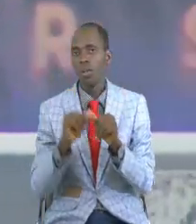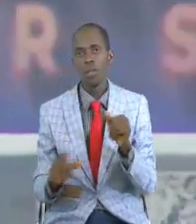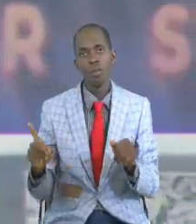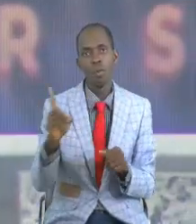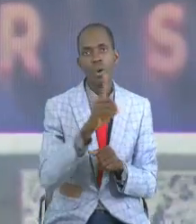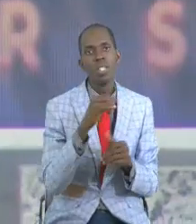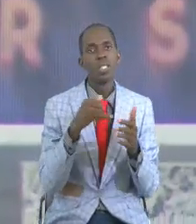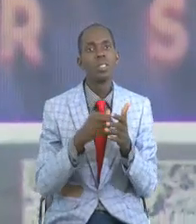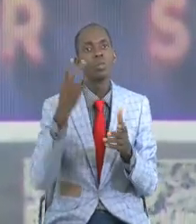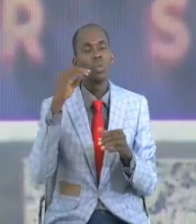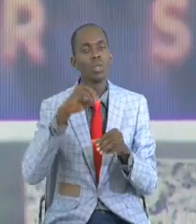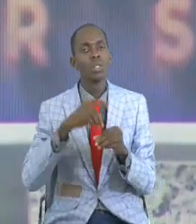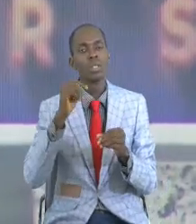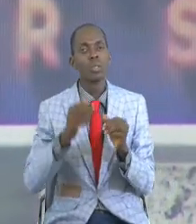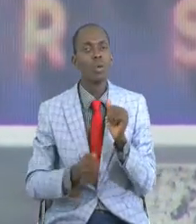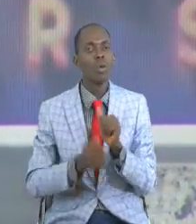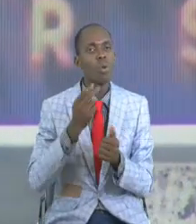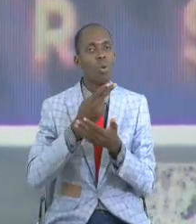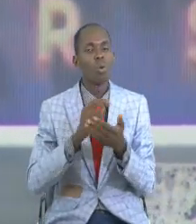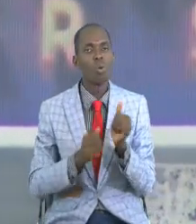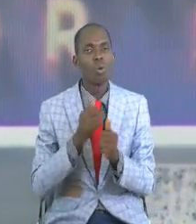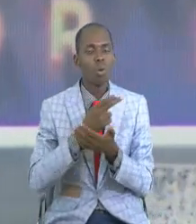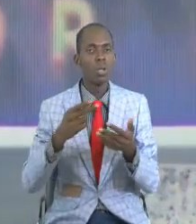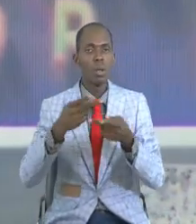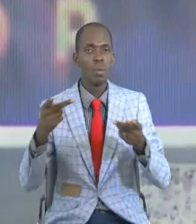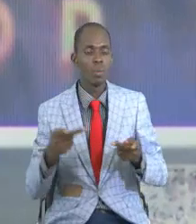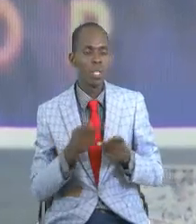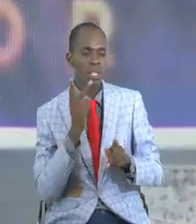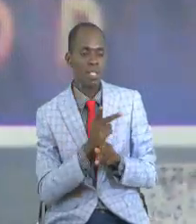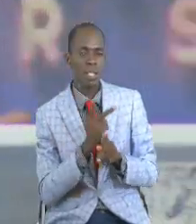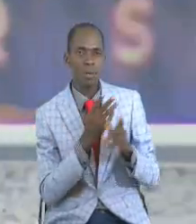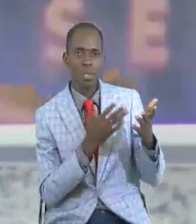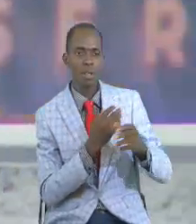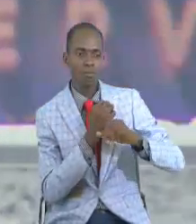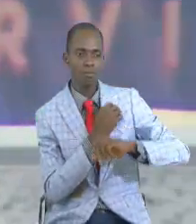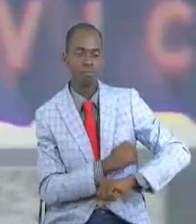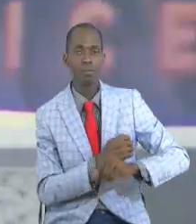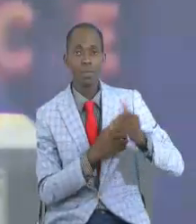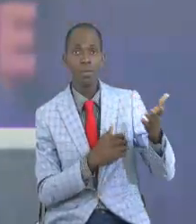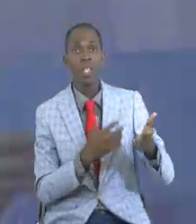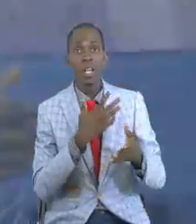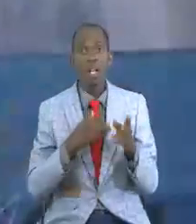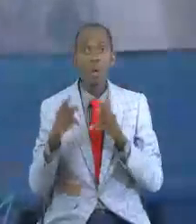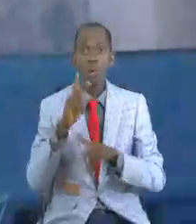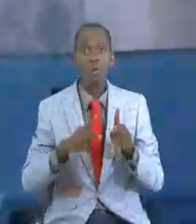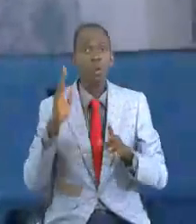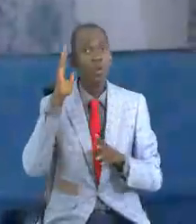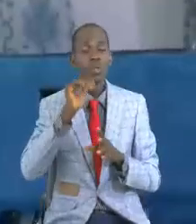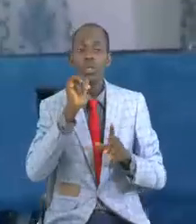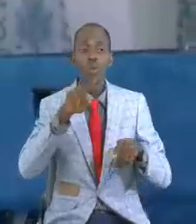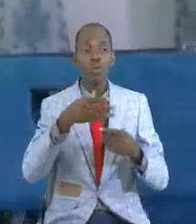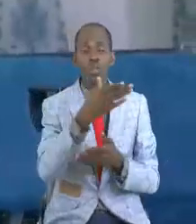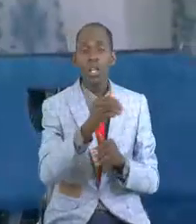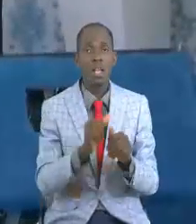in the holy of holies kept there researched there and so people could not go there every day and